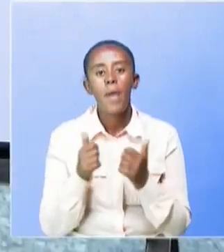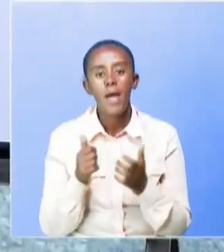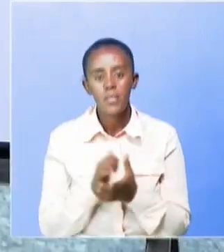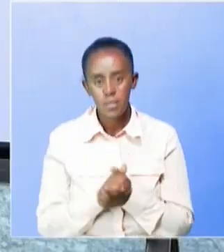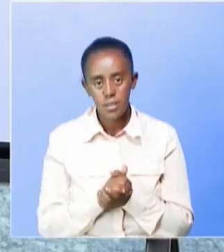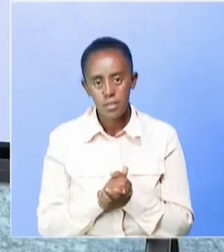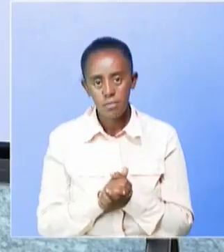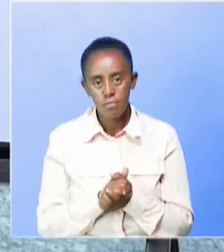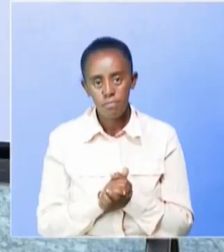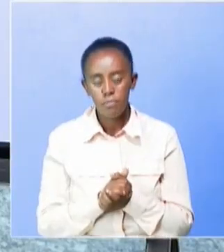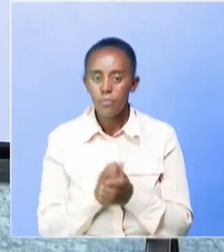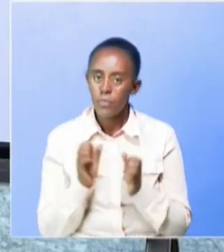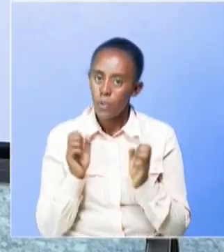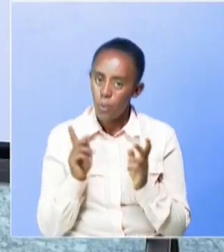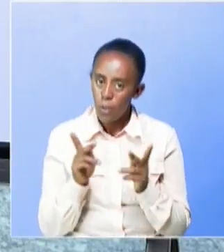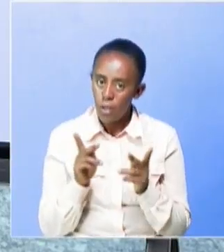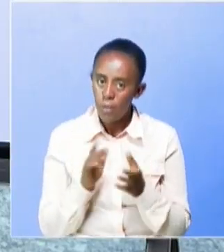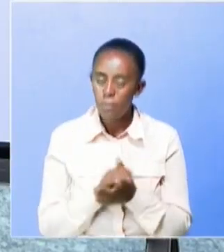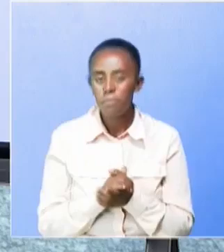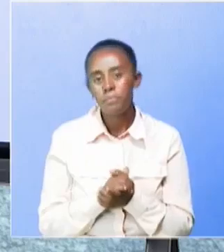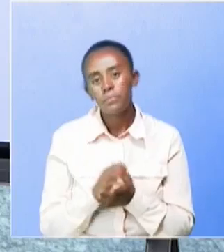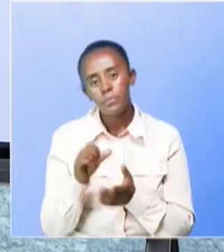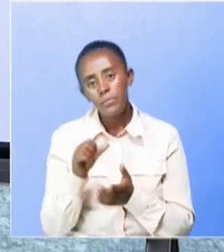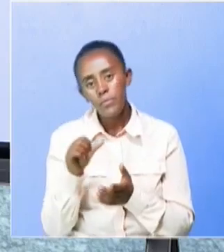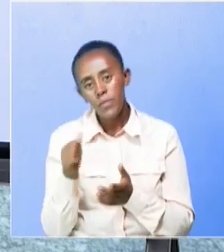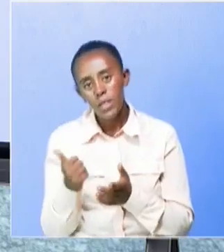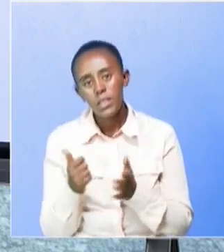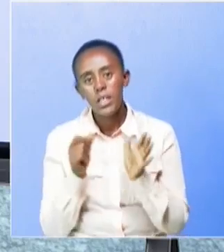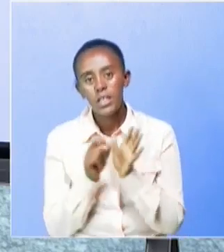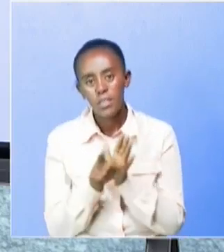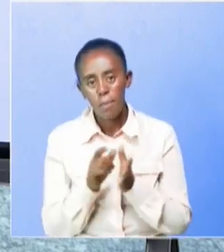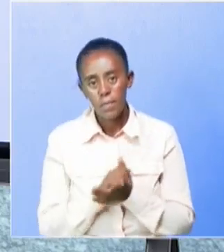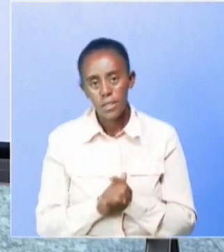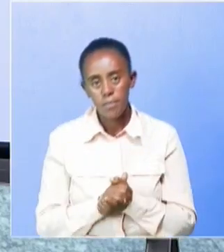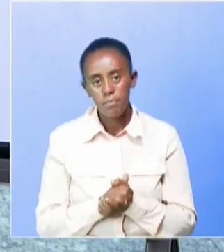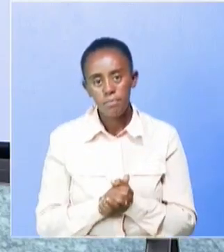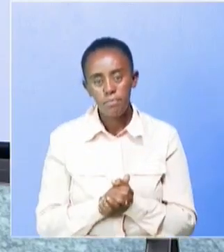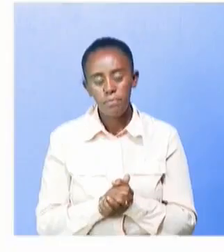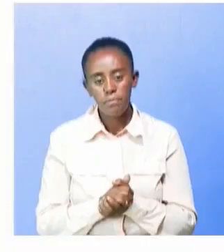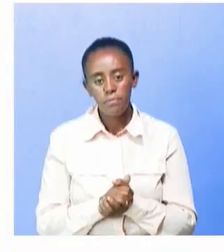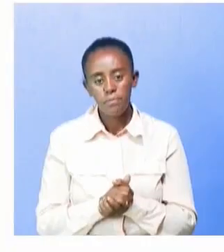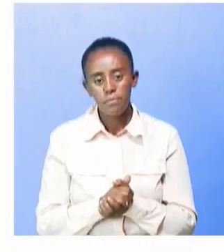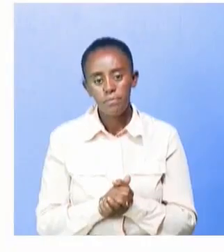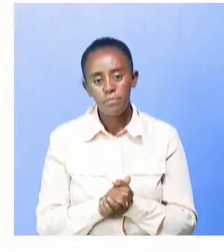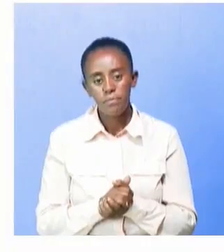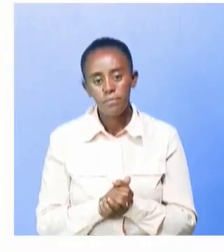the exam. Okay, what other examples can we give?